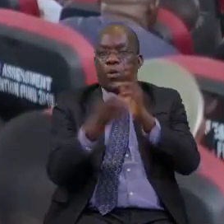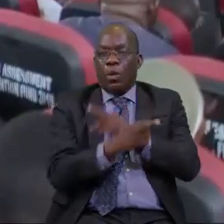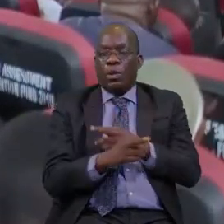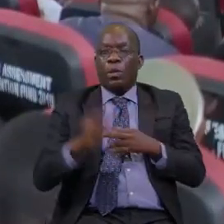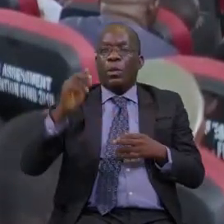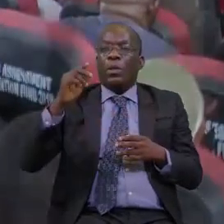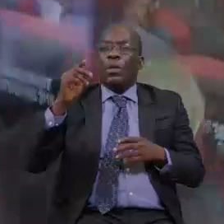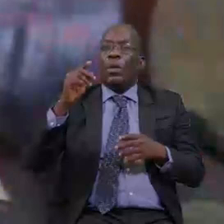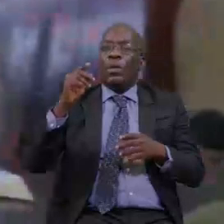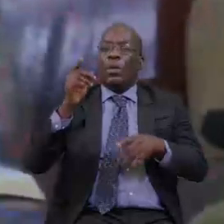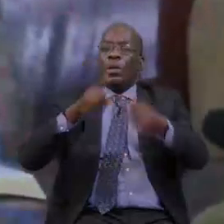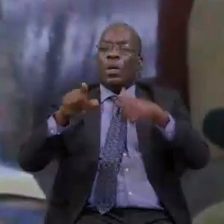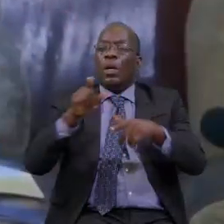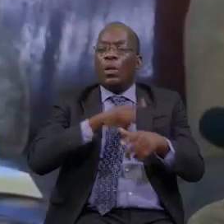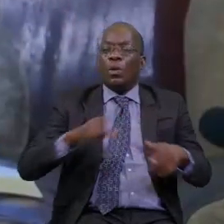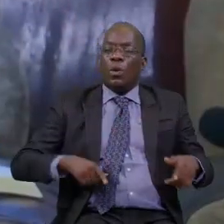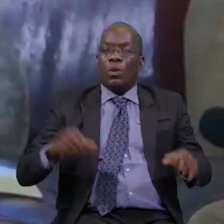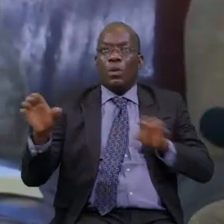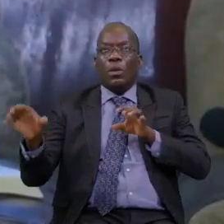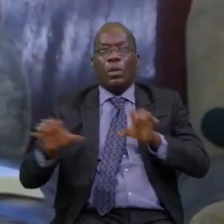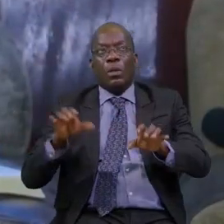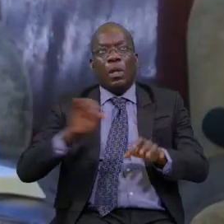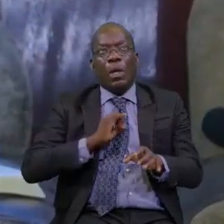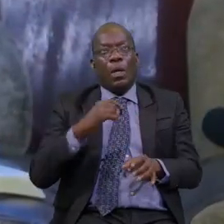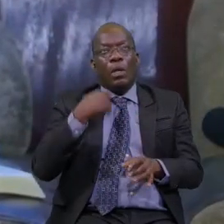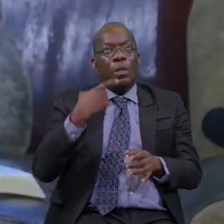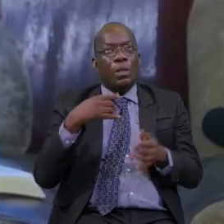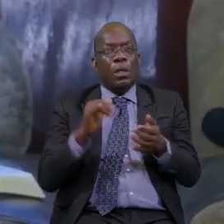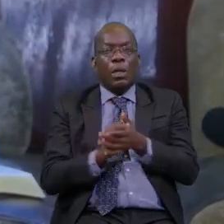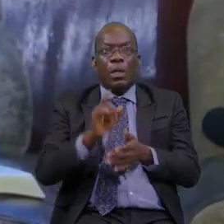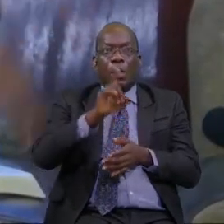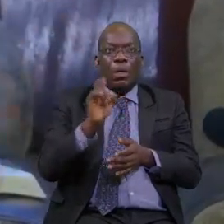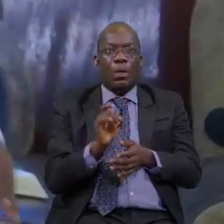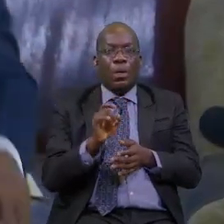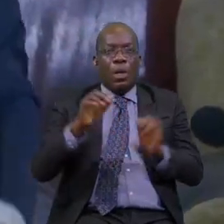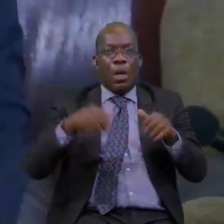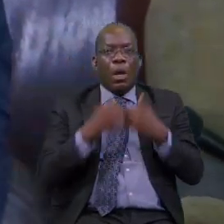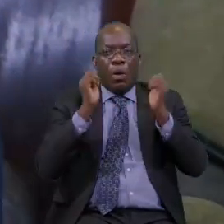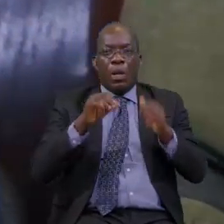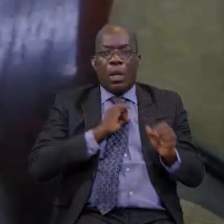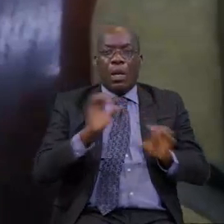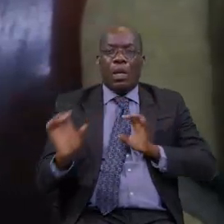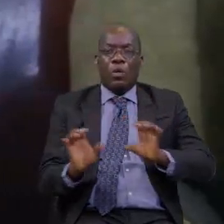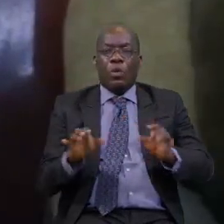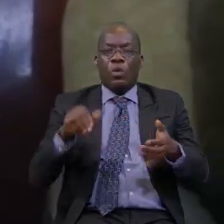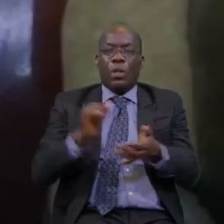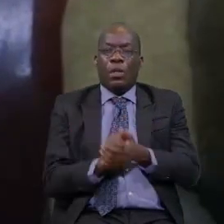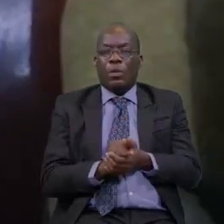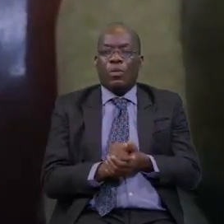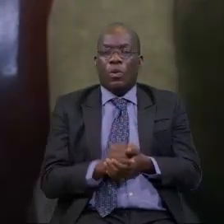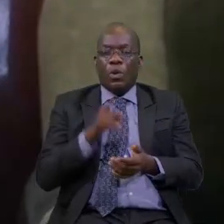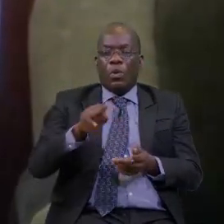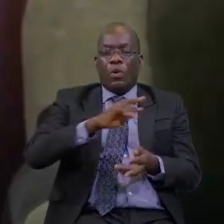did I say that? How could I have done that? And you turn around and